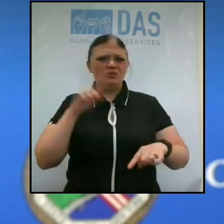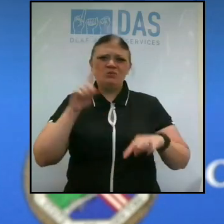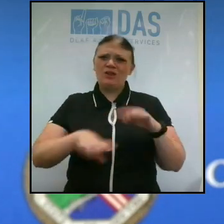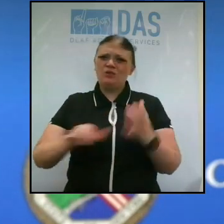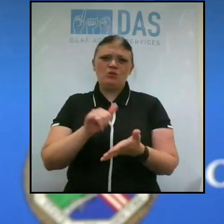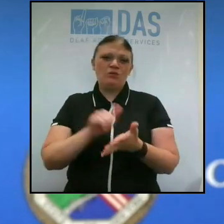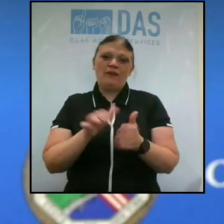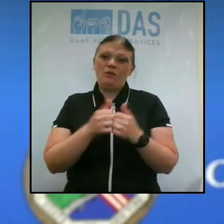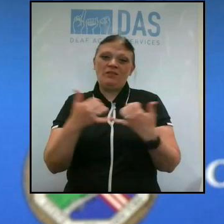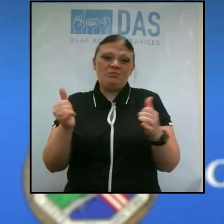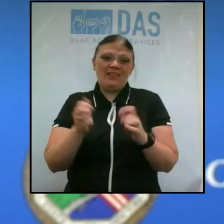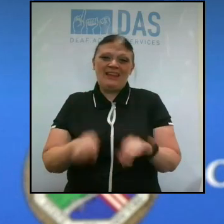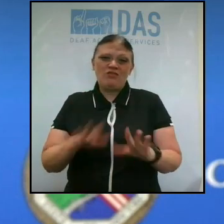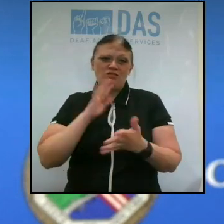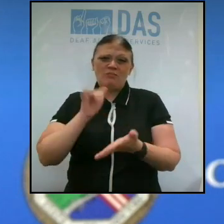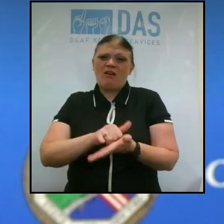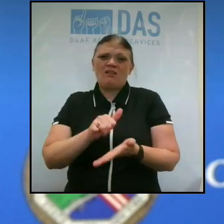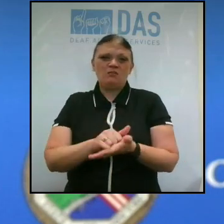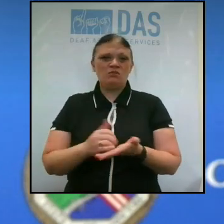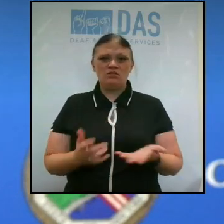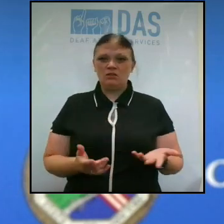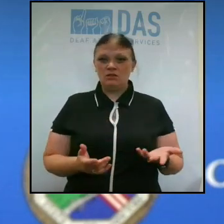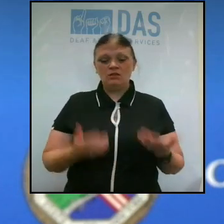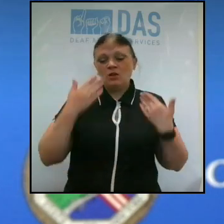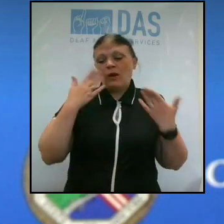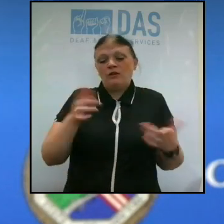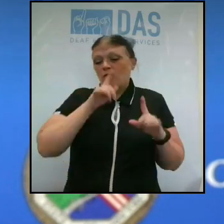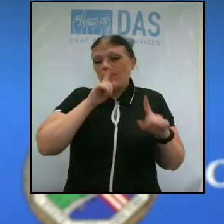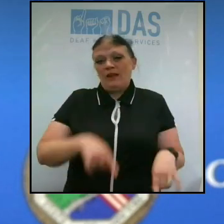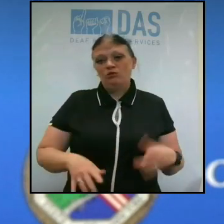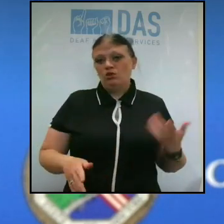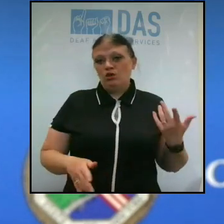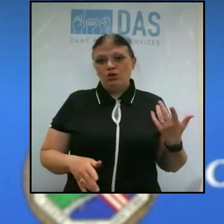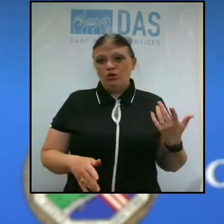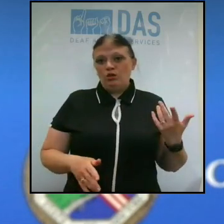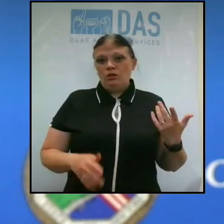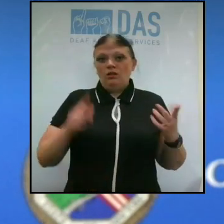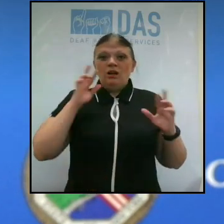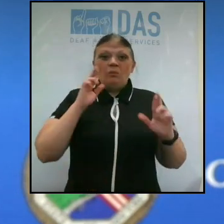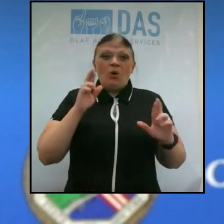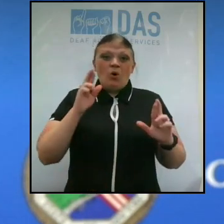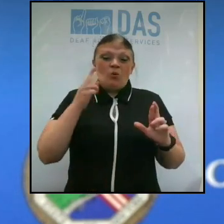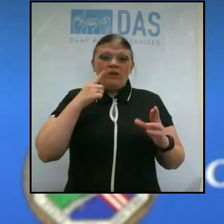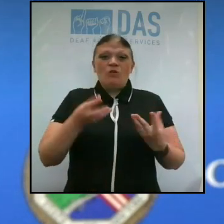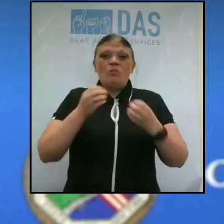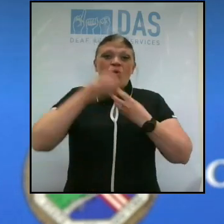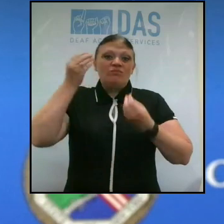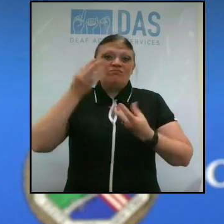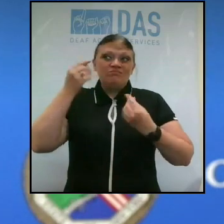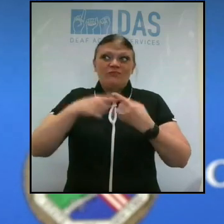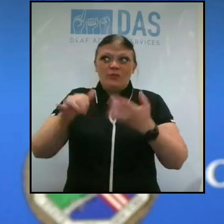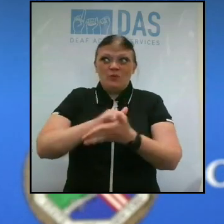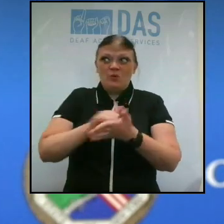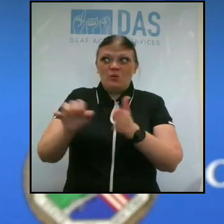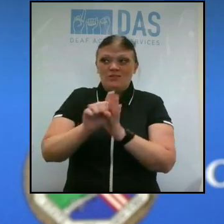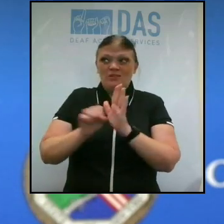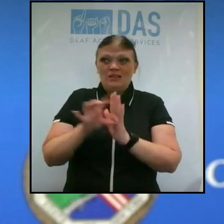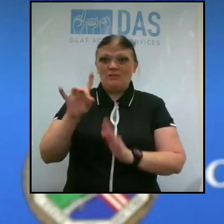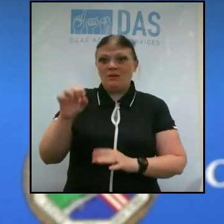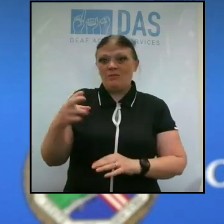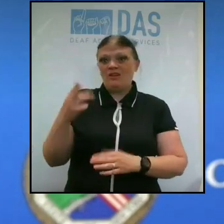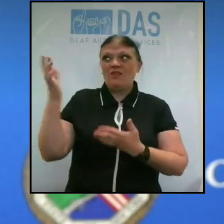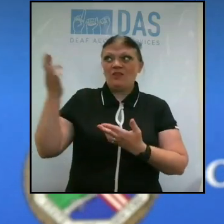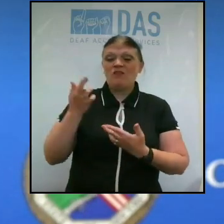that with a playground. It's just impossible. So I don't know the answer to that question, and I'm hoping for further guidance from the New York State Department of Health on what